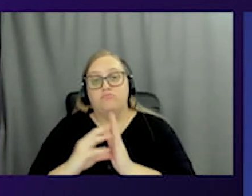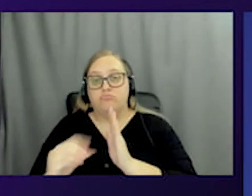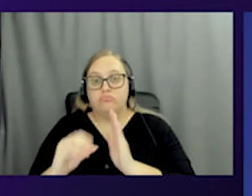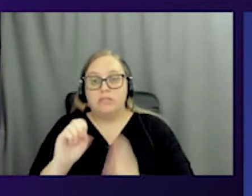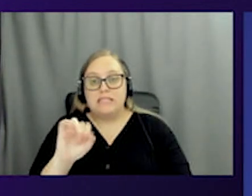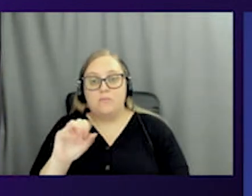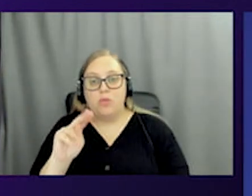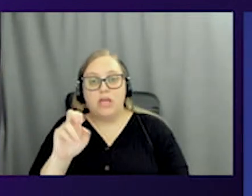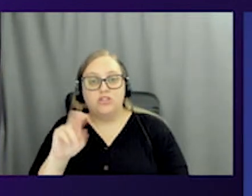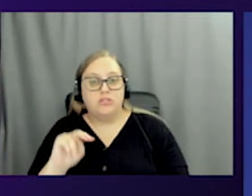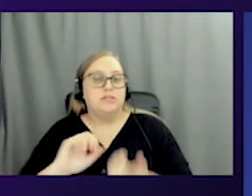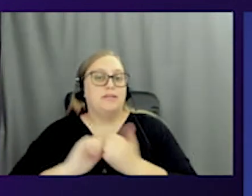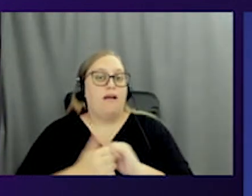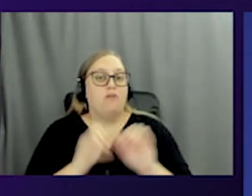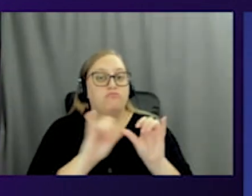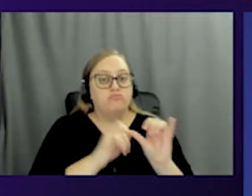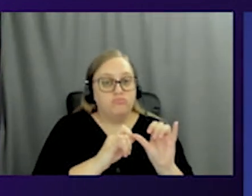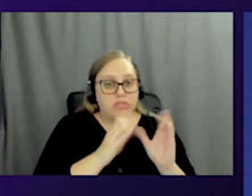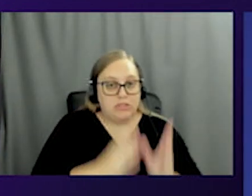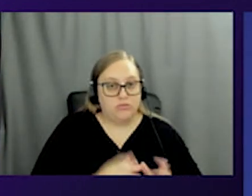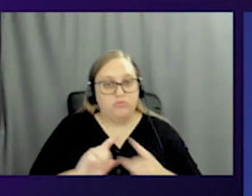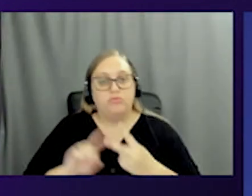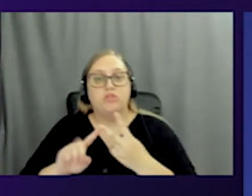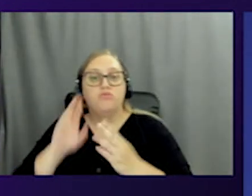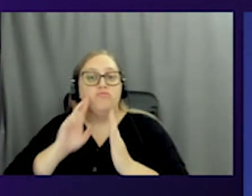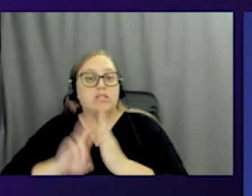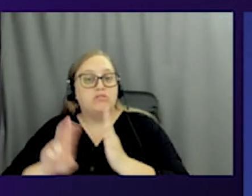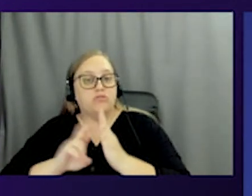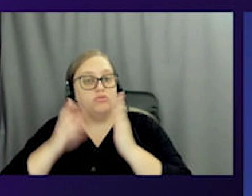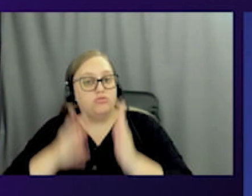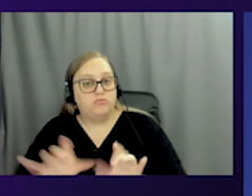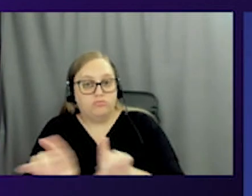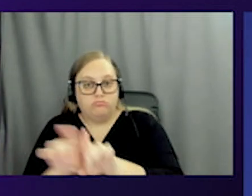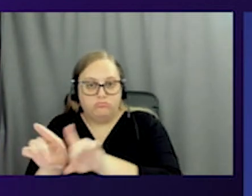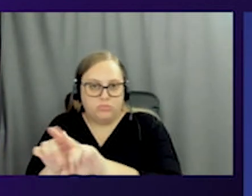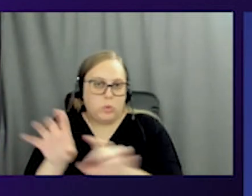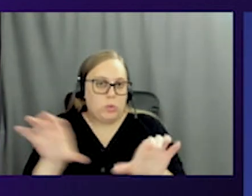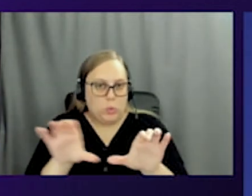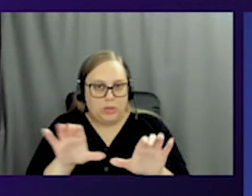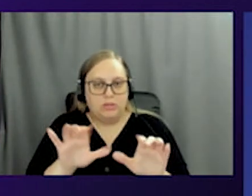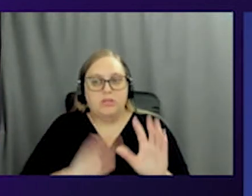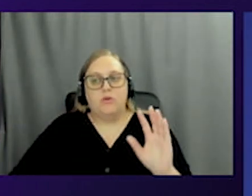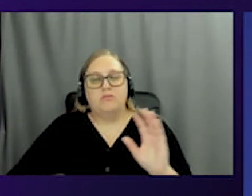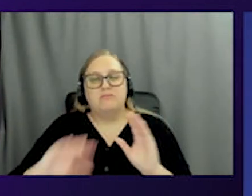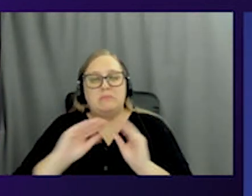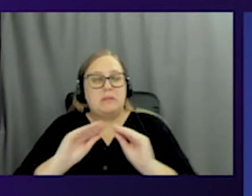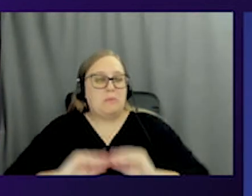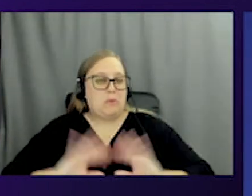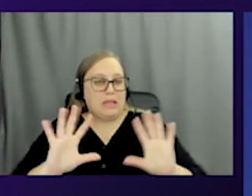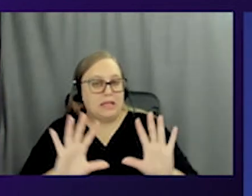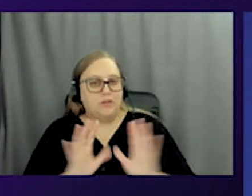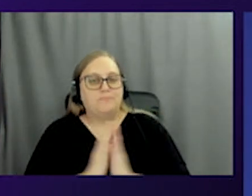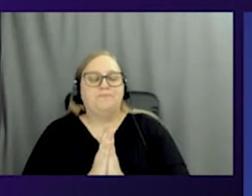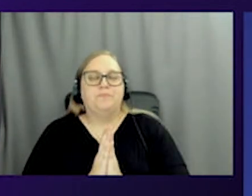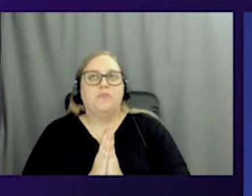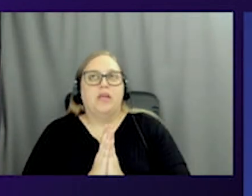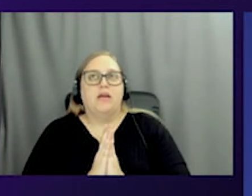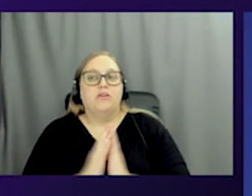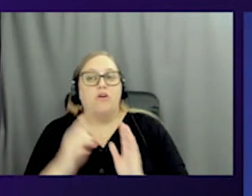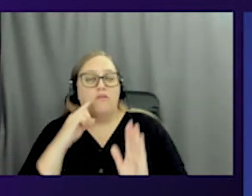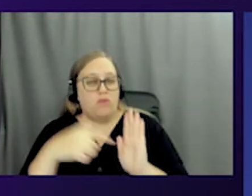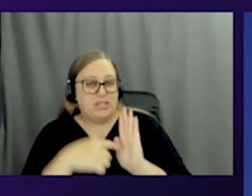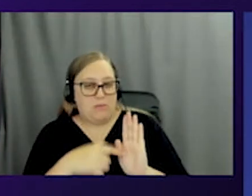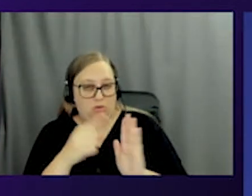engineer is doing. Some examples of that can maybe make it a little clearer. Yeah. So, for instance, if you're designing a